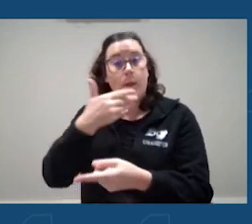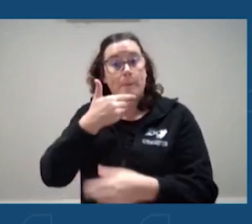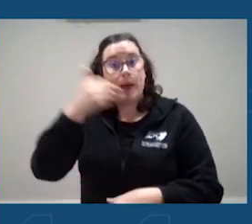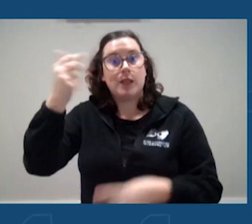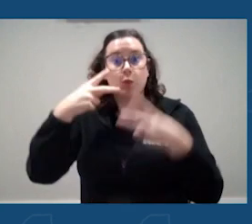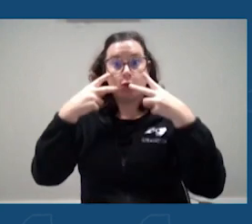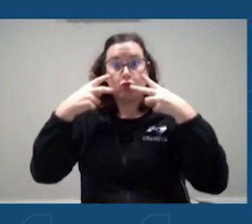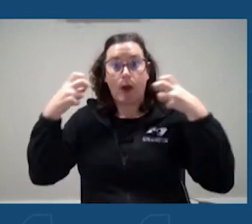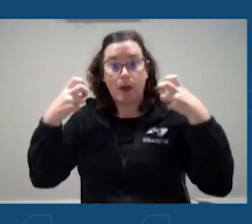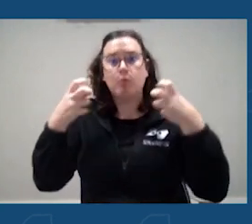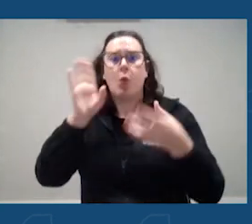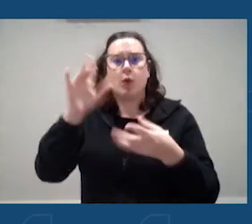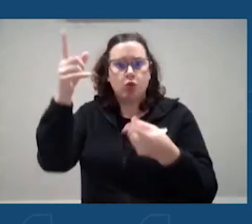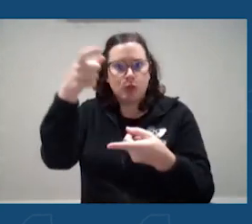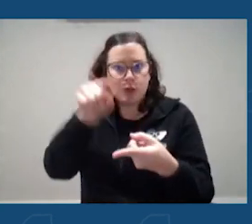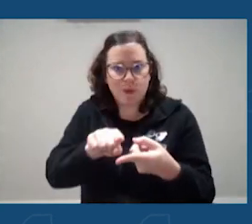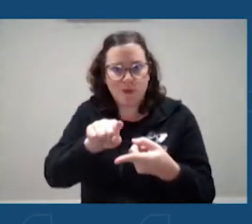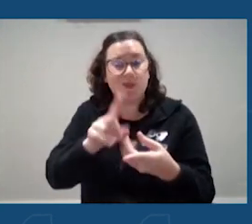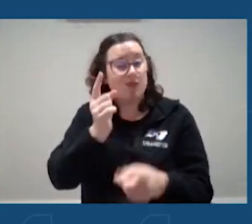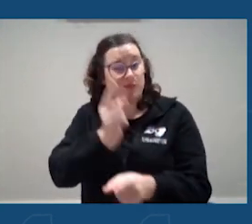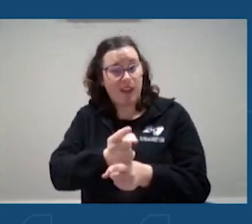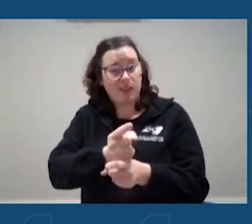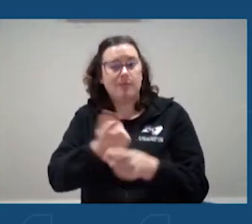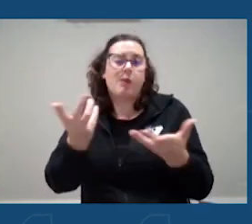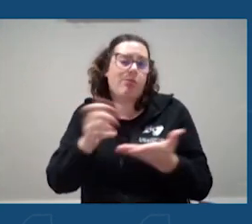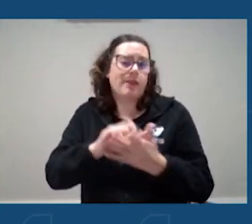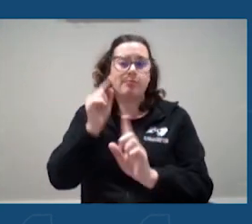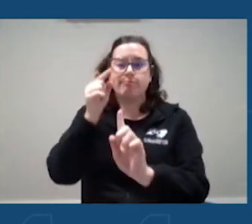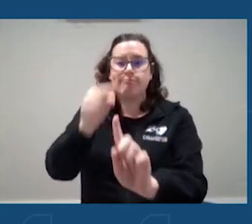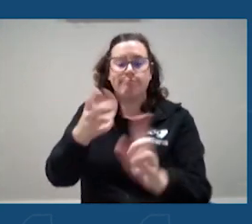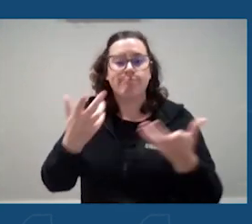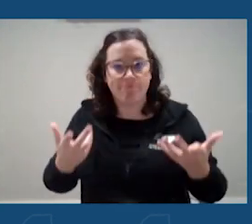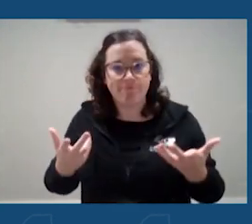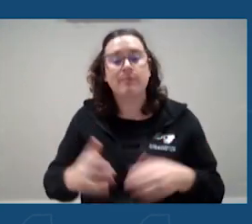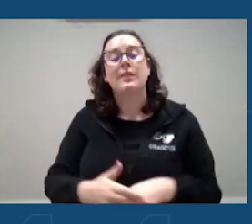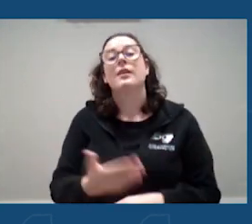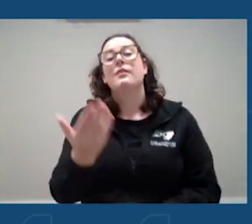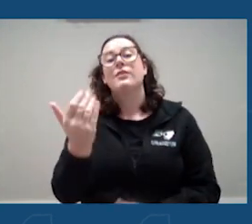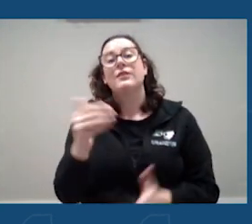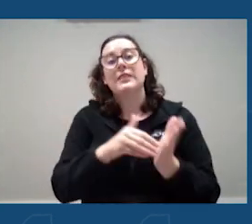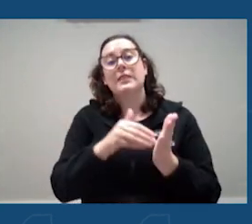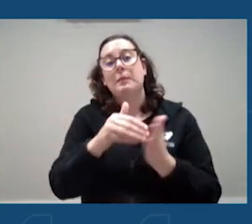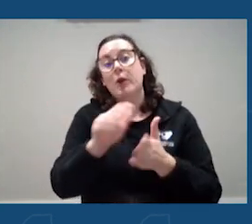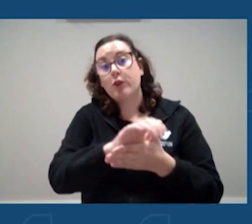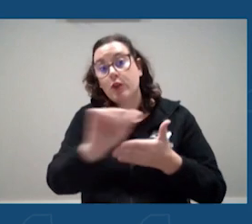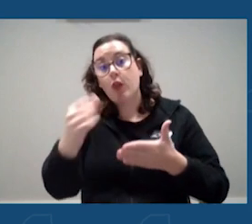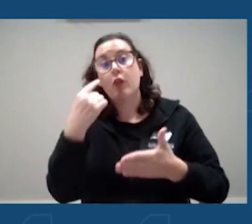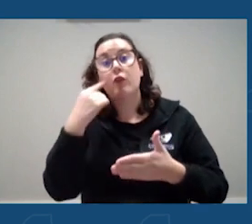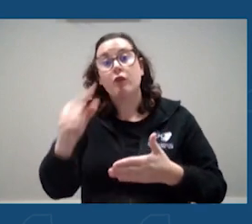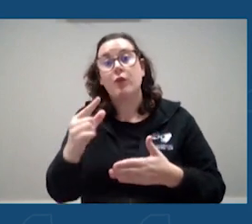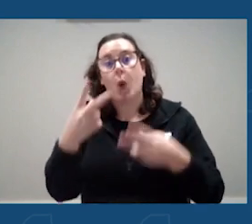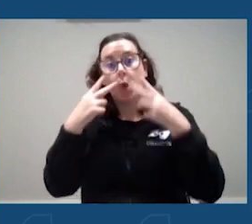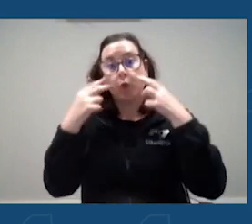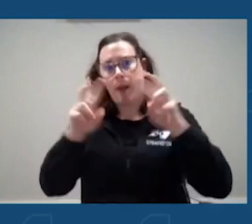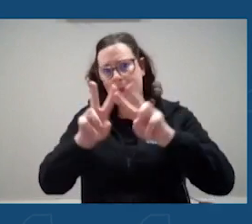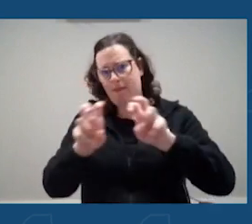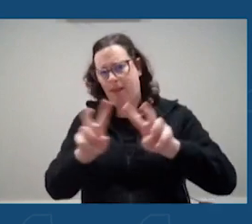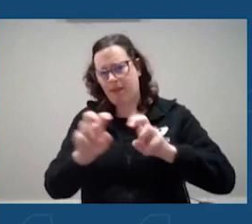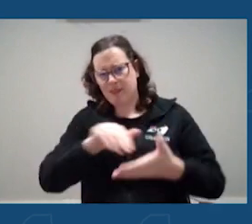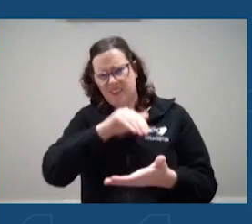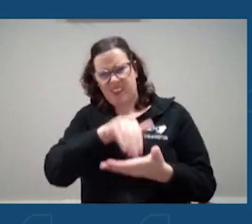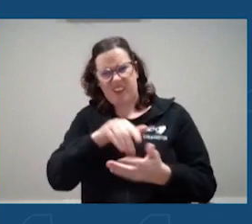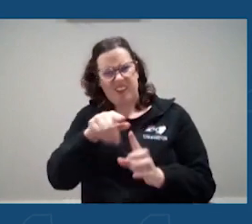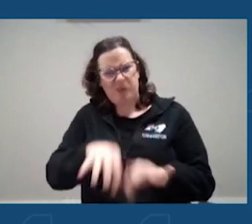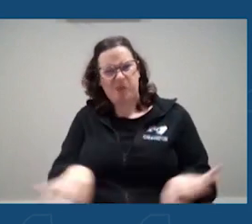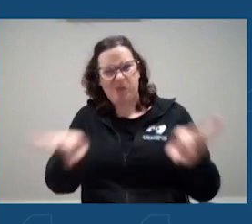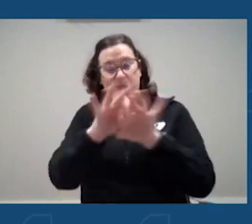not? I mean, that's how you get it done. Also, $15 million for crime analysis centers. Why does this matter? Because people